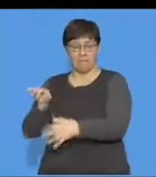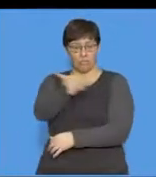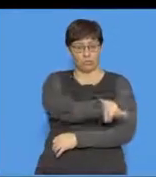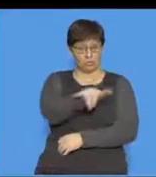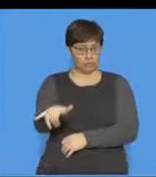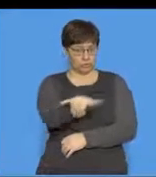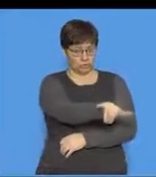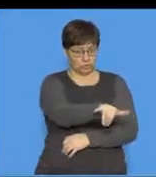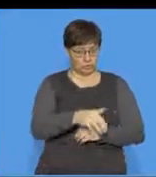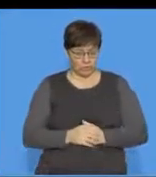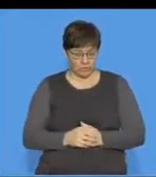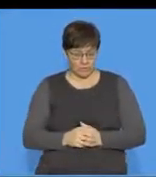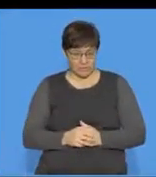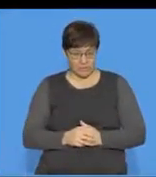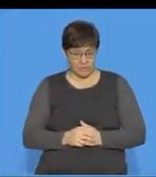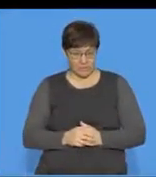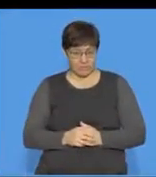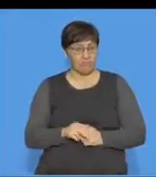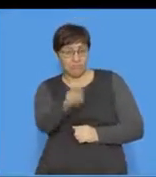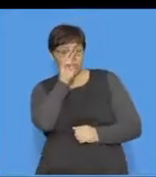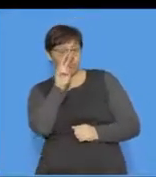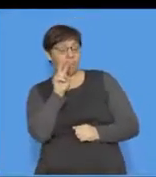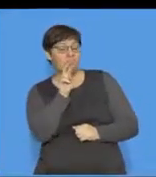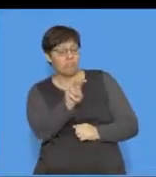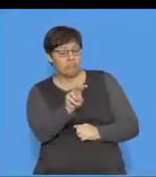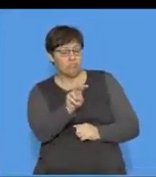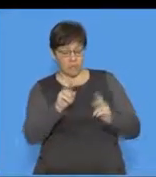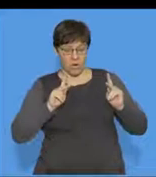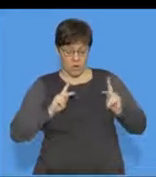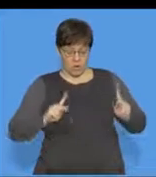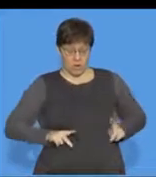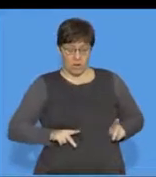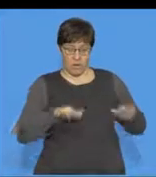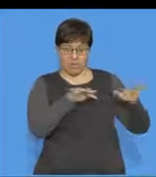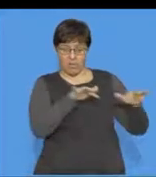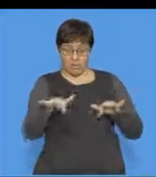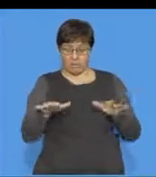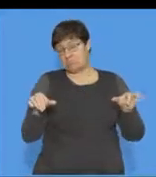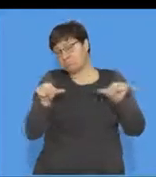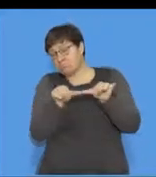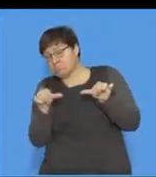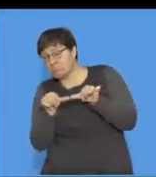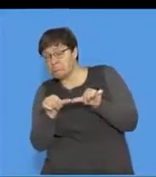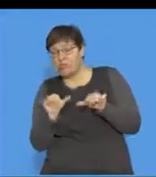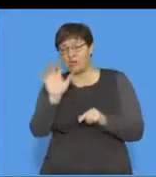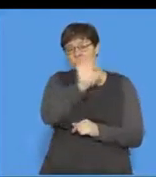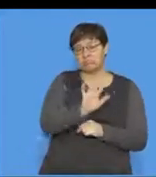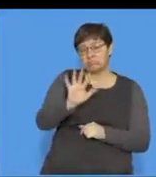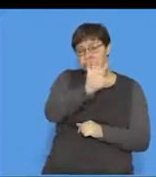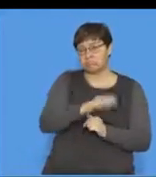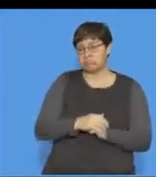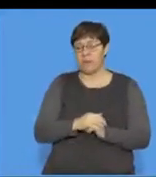Well, we see that the human population, if we take it, estimated population in